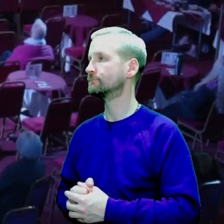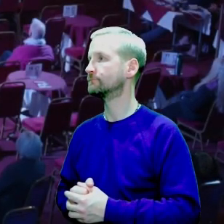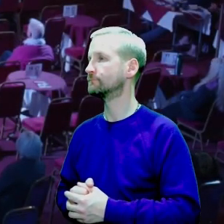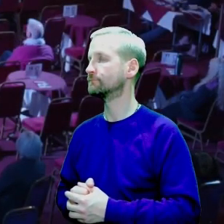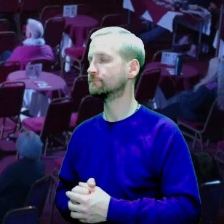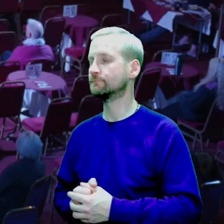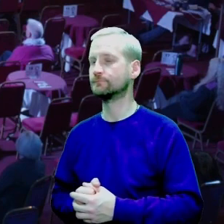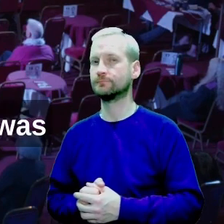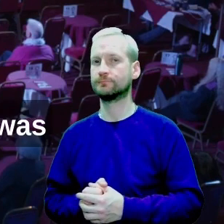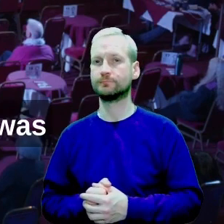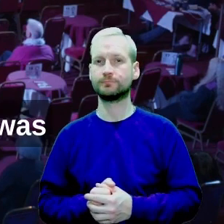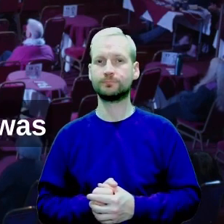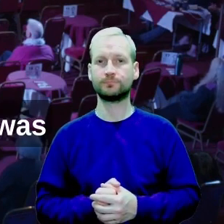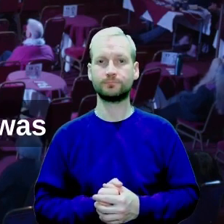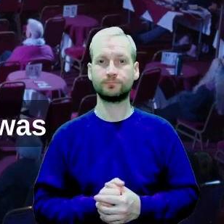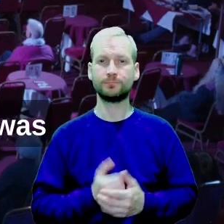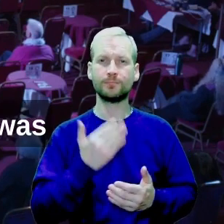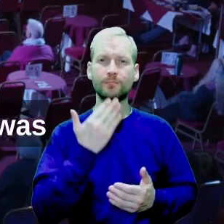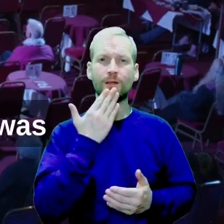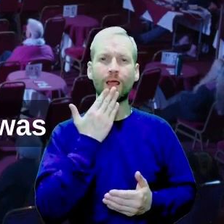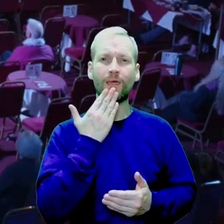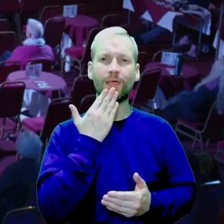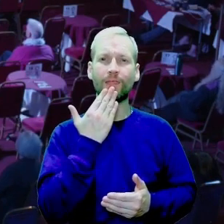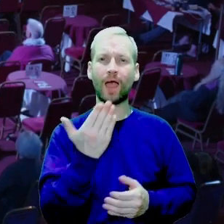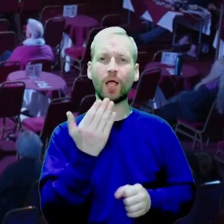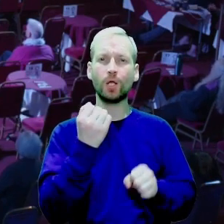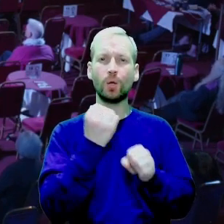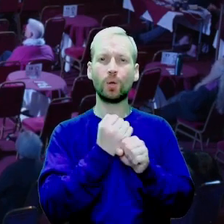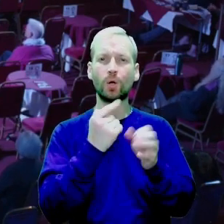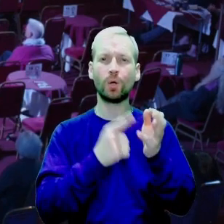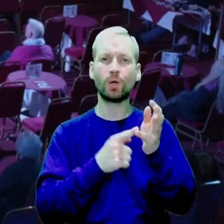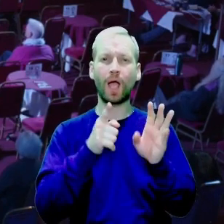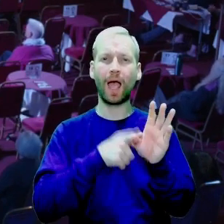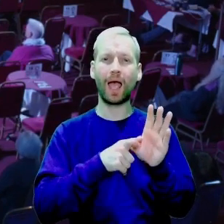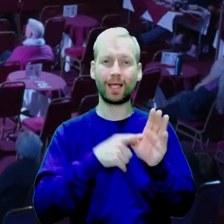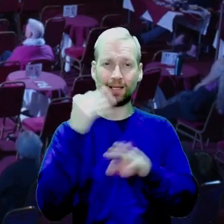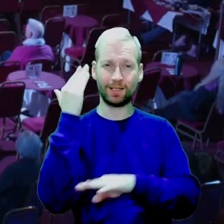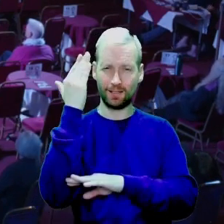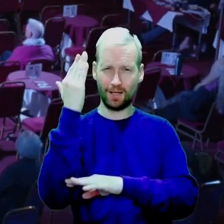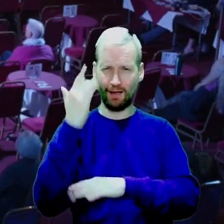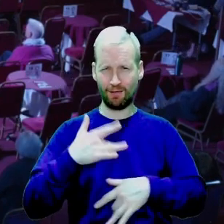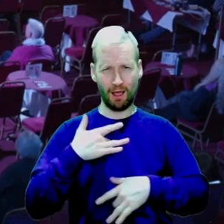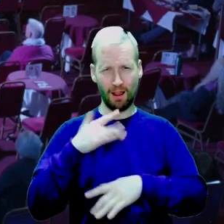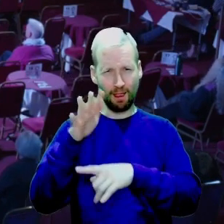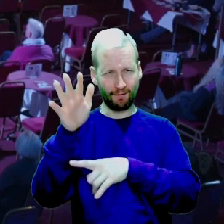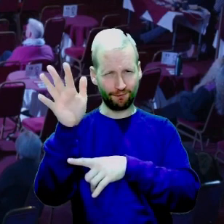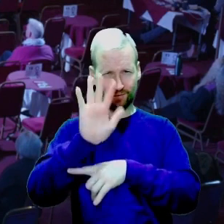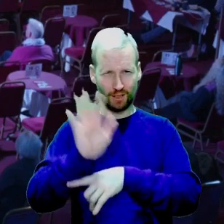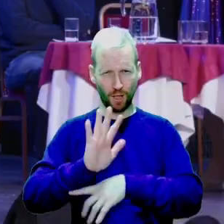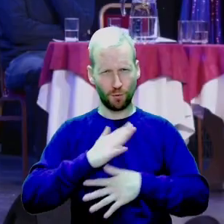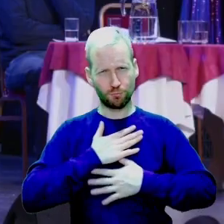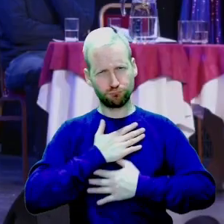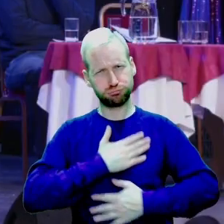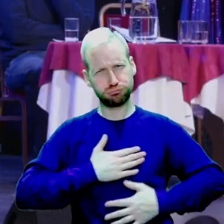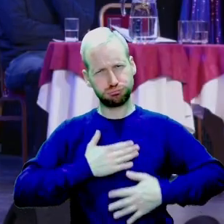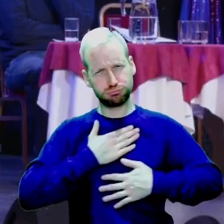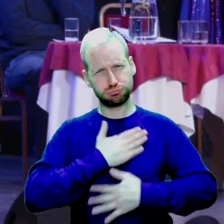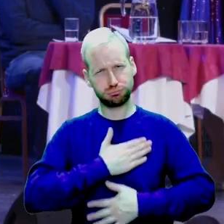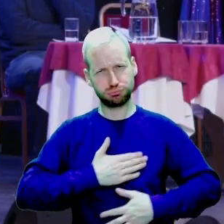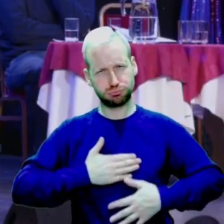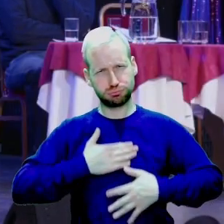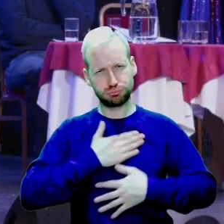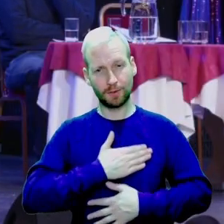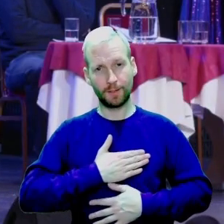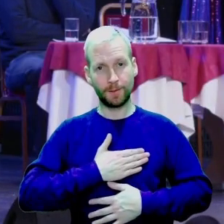Guy, thank you very much indeed. That was very powerful, and I can see that the video was very moving as well. Thank you very much indeed.